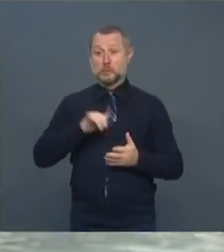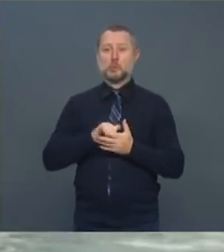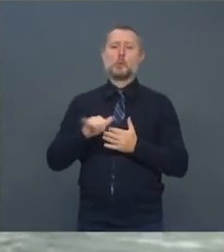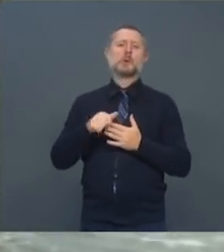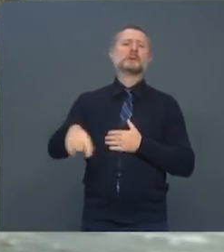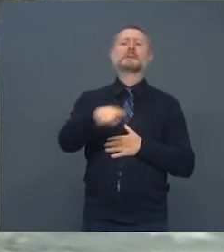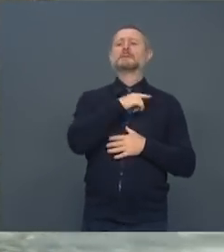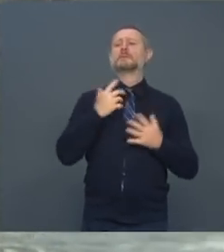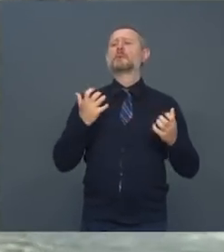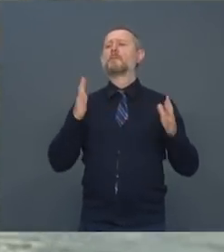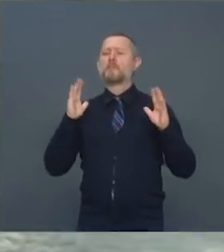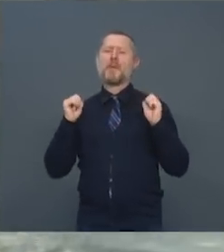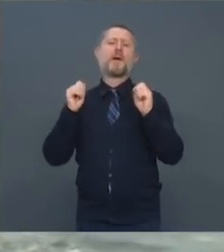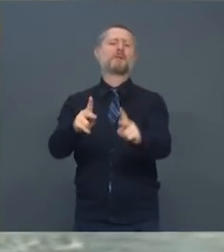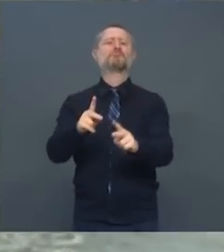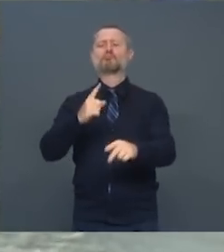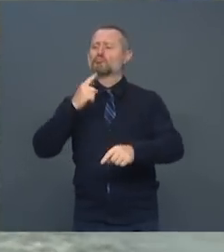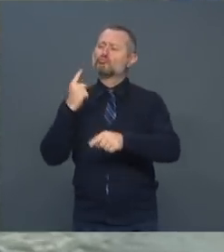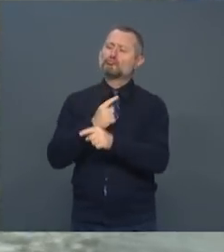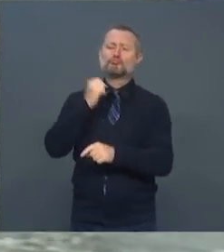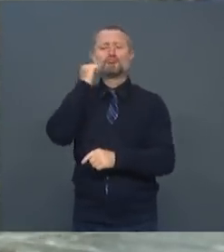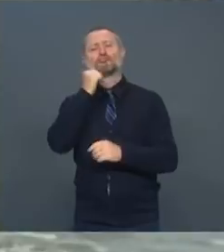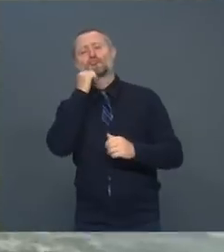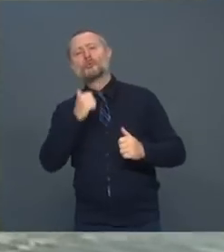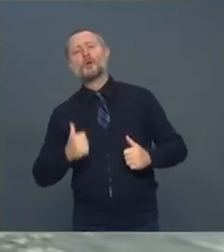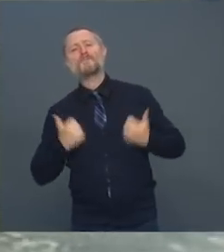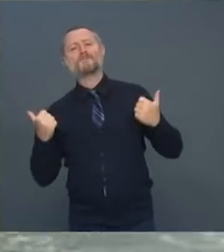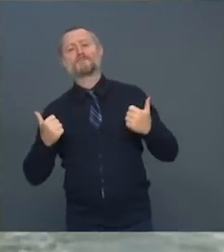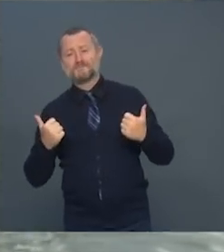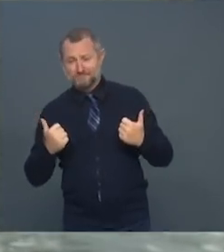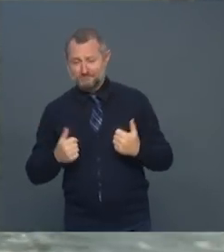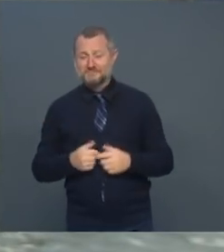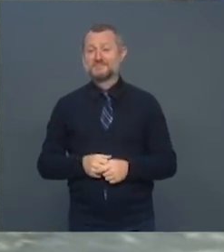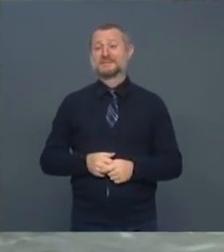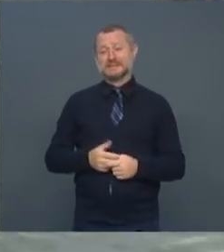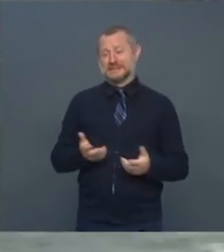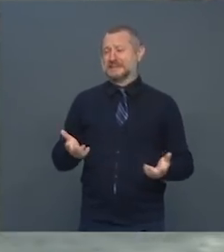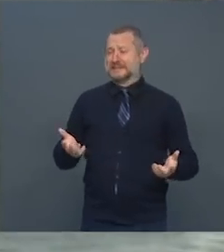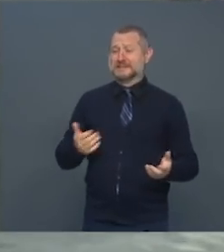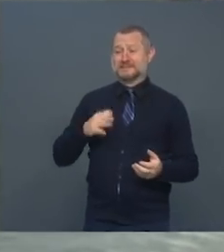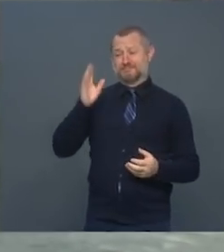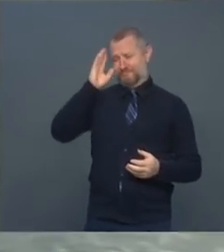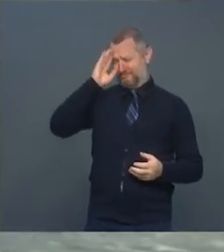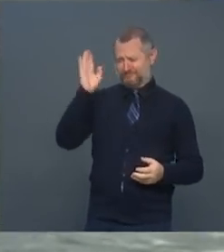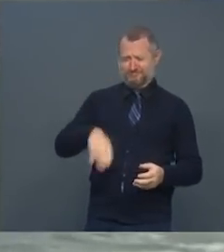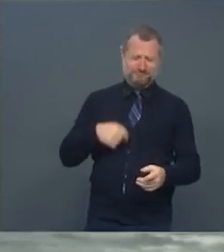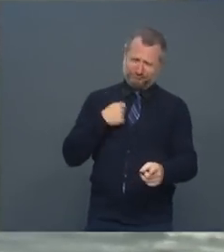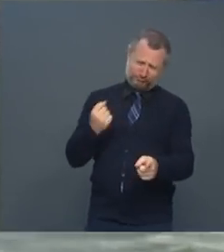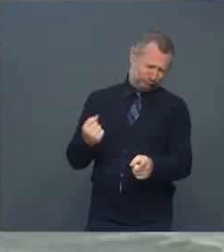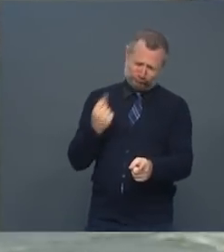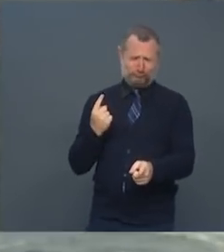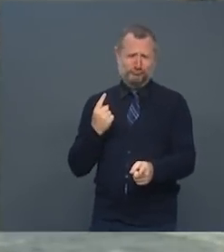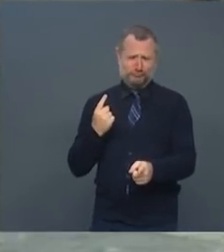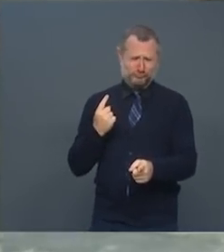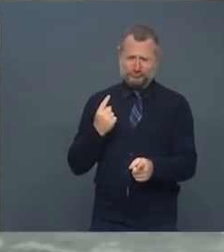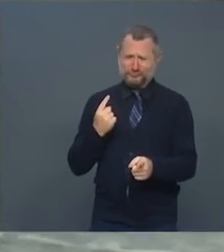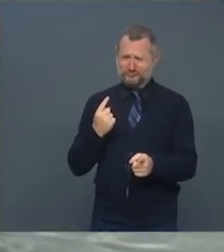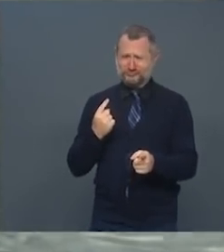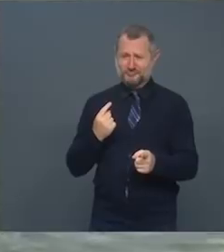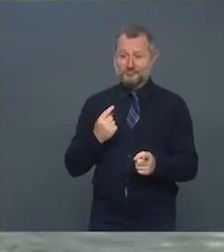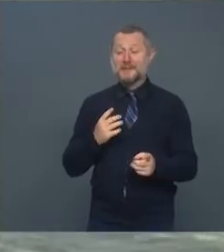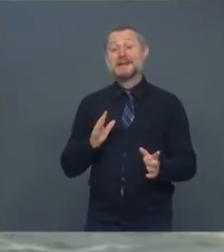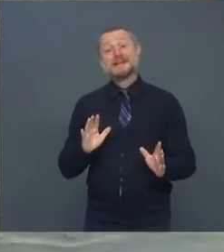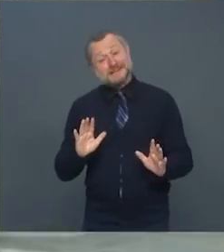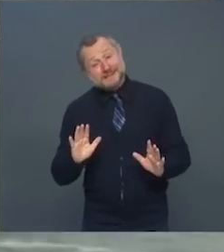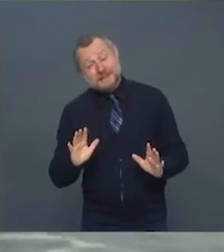to life, normal life. Yes, I understand, but we're not yet at